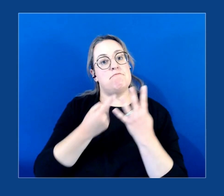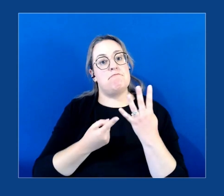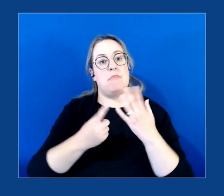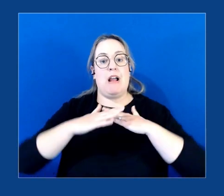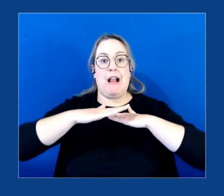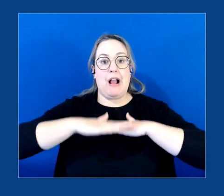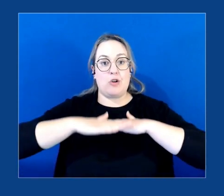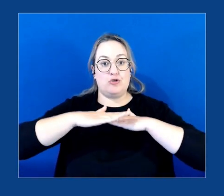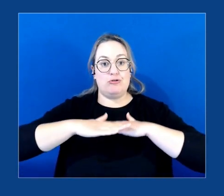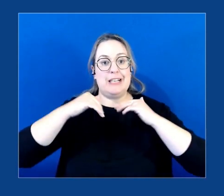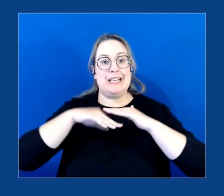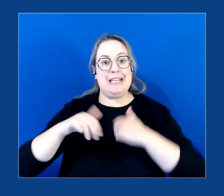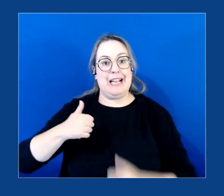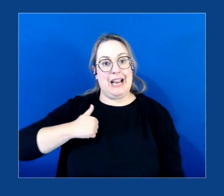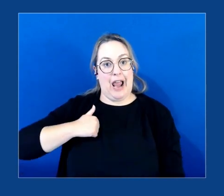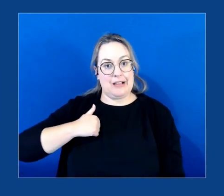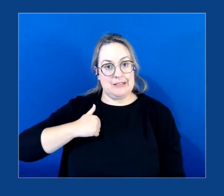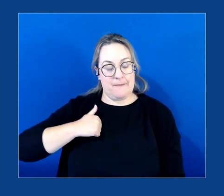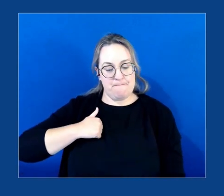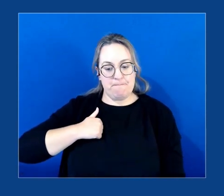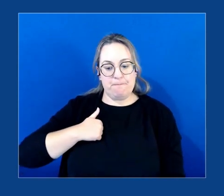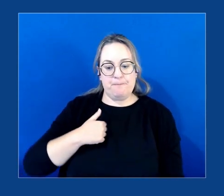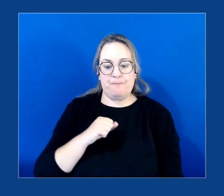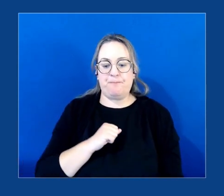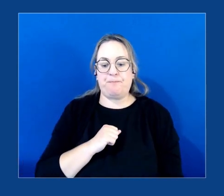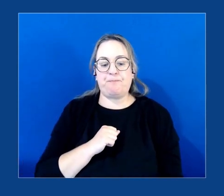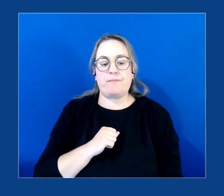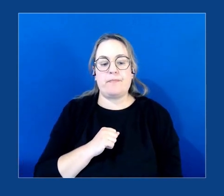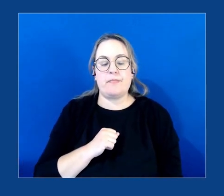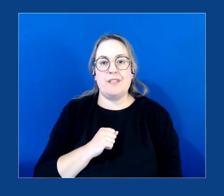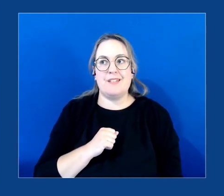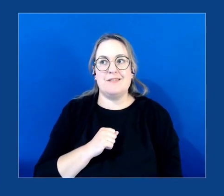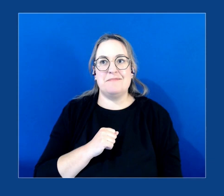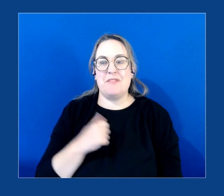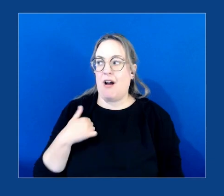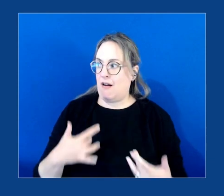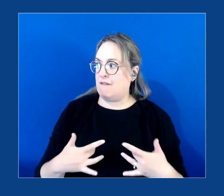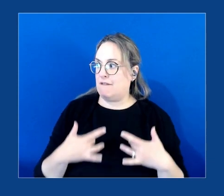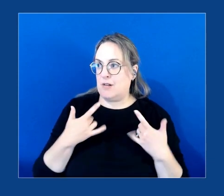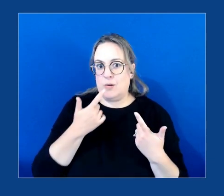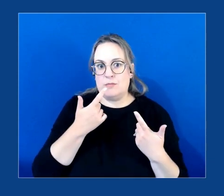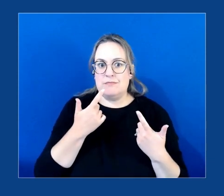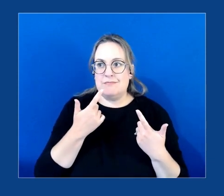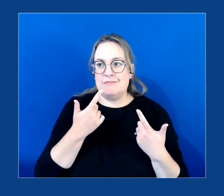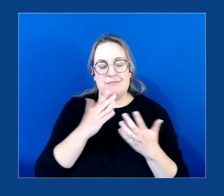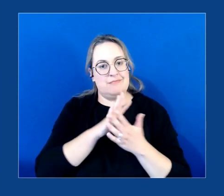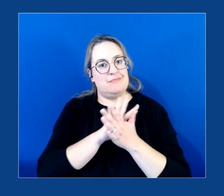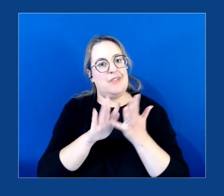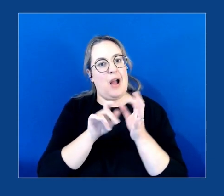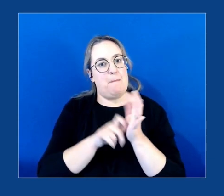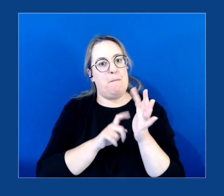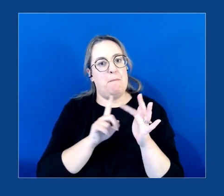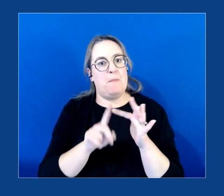Credit. I'm quite humbled to be here. I guess I formally joined the National Recording Project